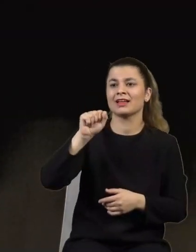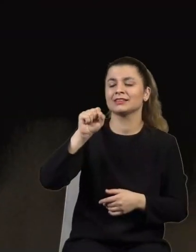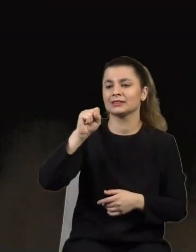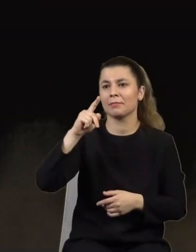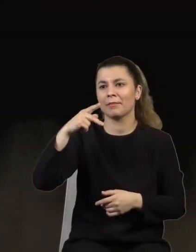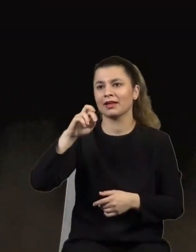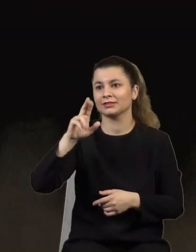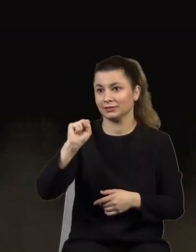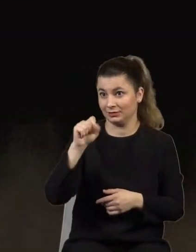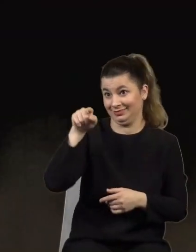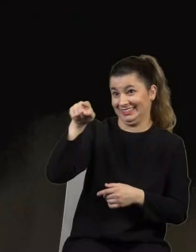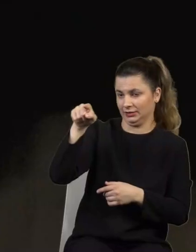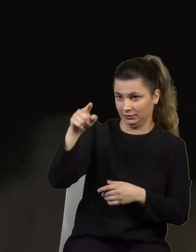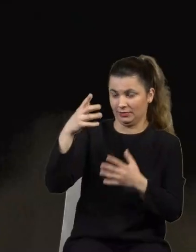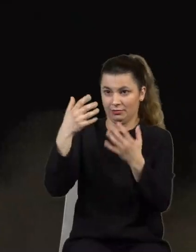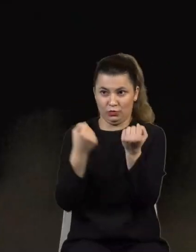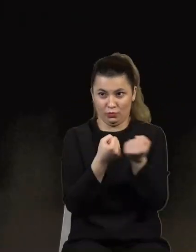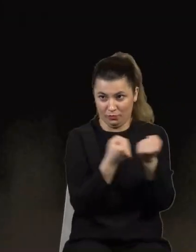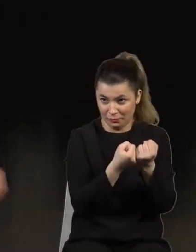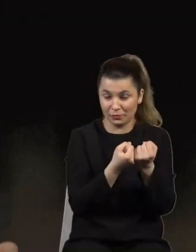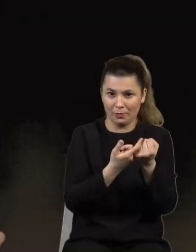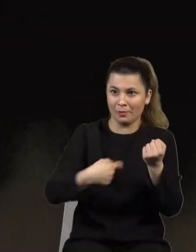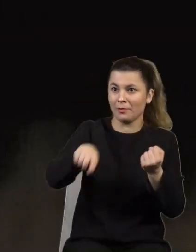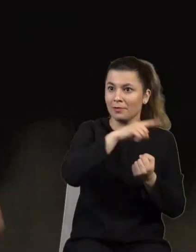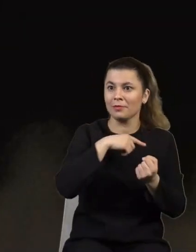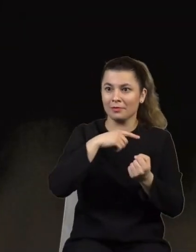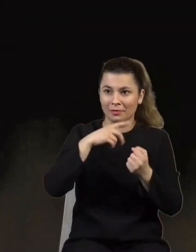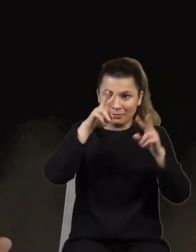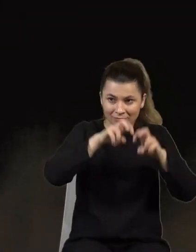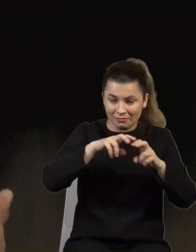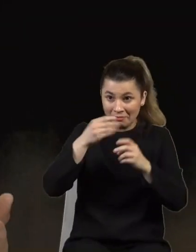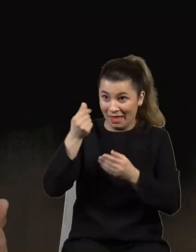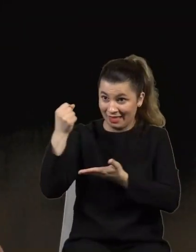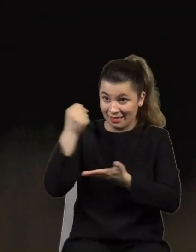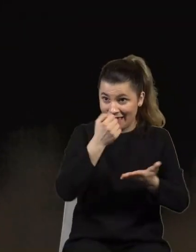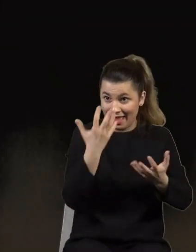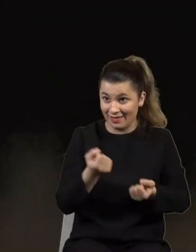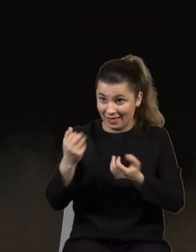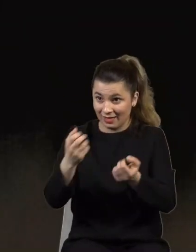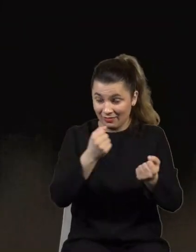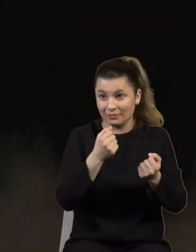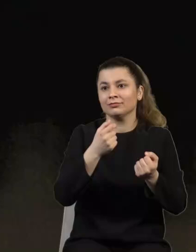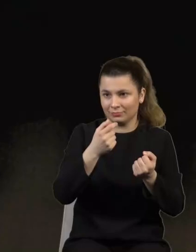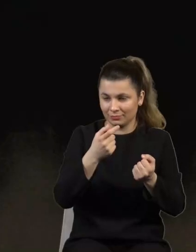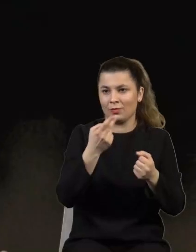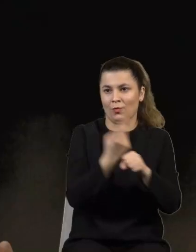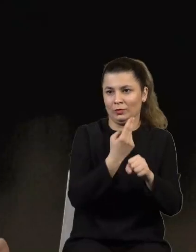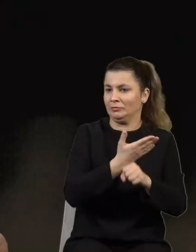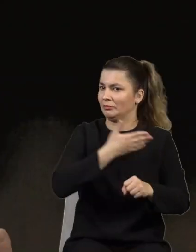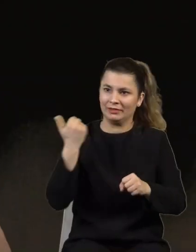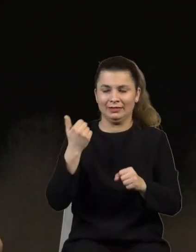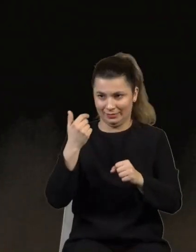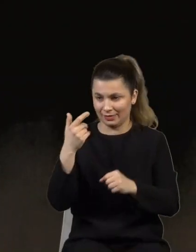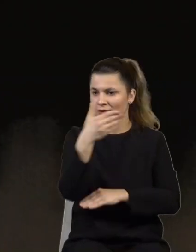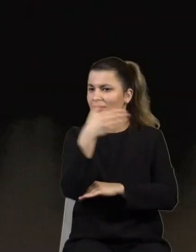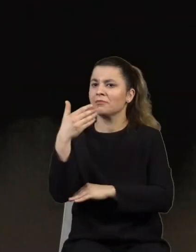join with the private sector to be able to manage those financings, those investments.